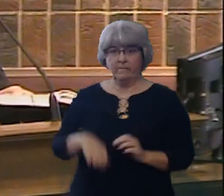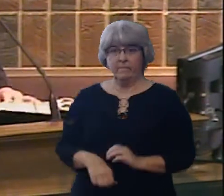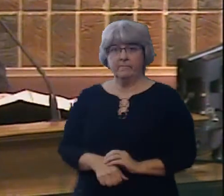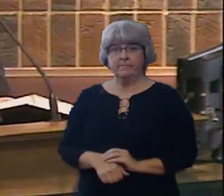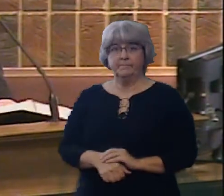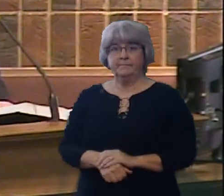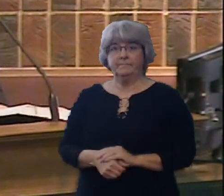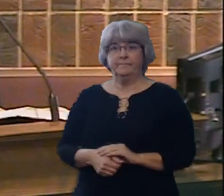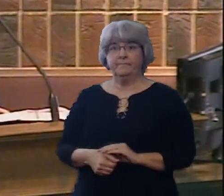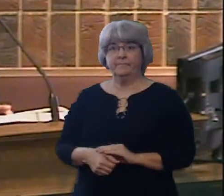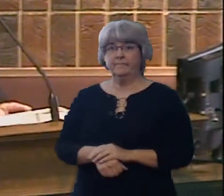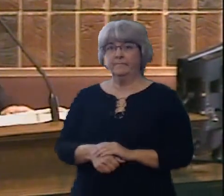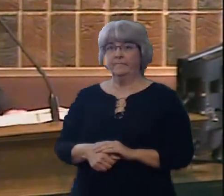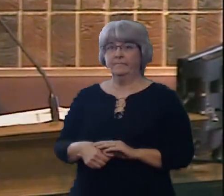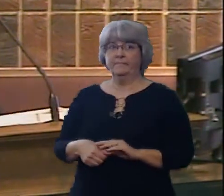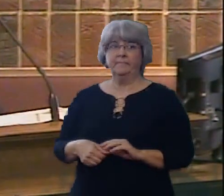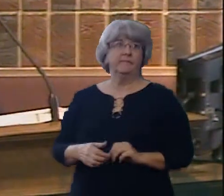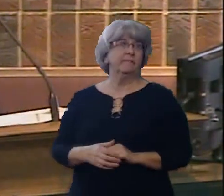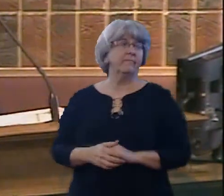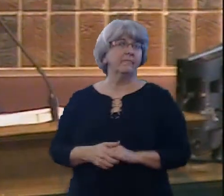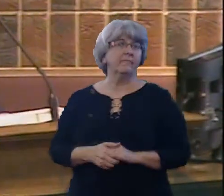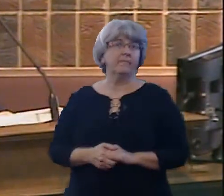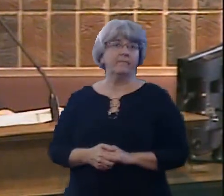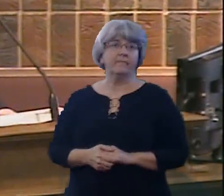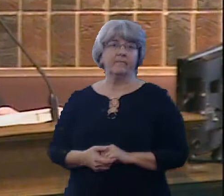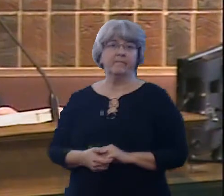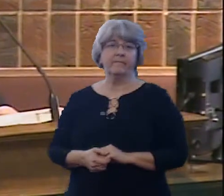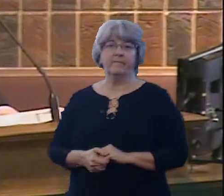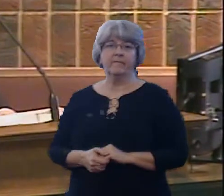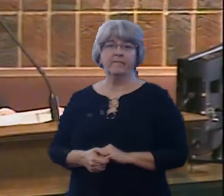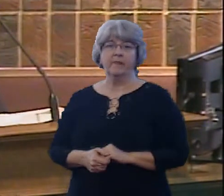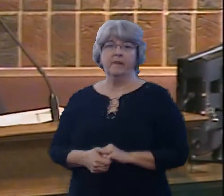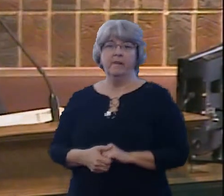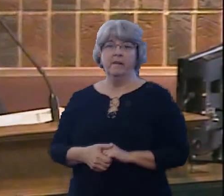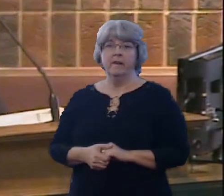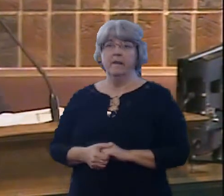Number 321, we'll do the first and the last of this one.